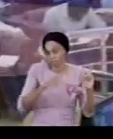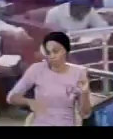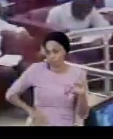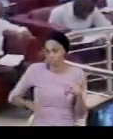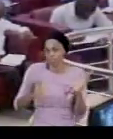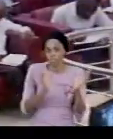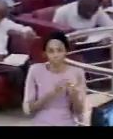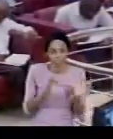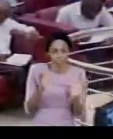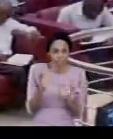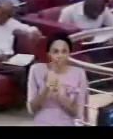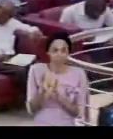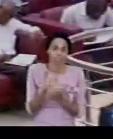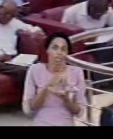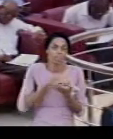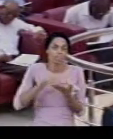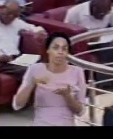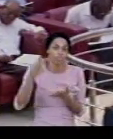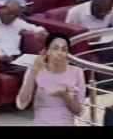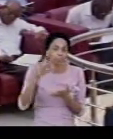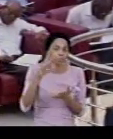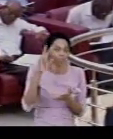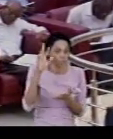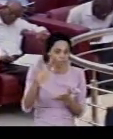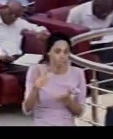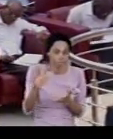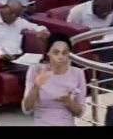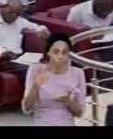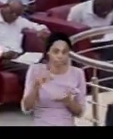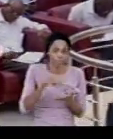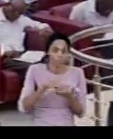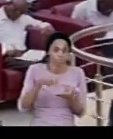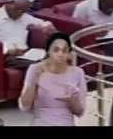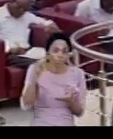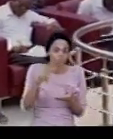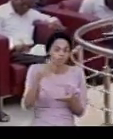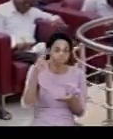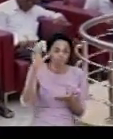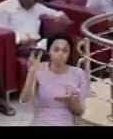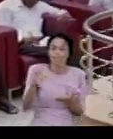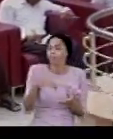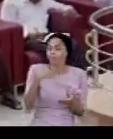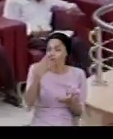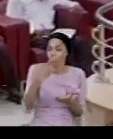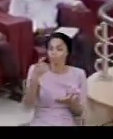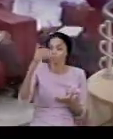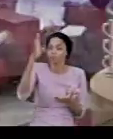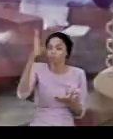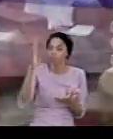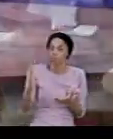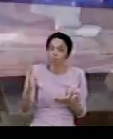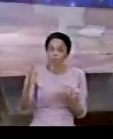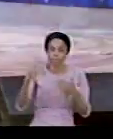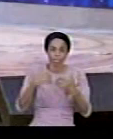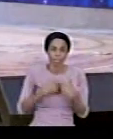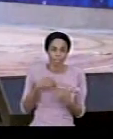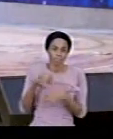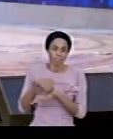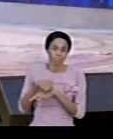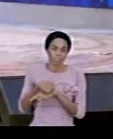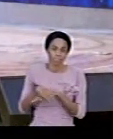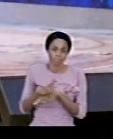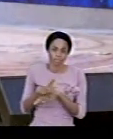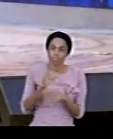Let's look at verse 25. Verse 25, whom God has set forth to